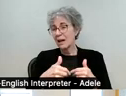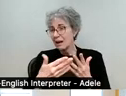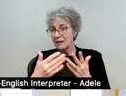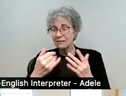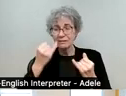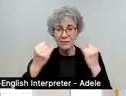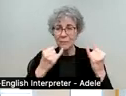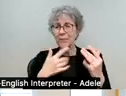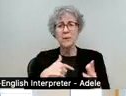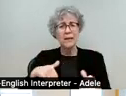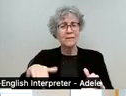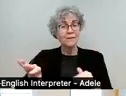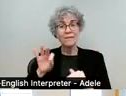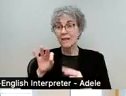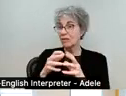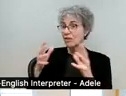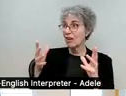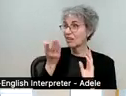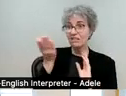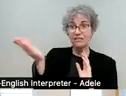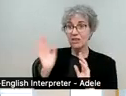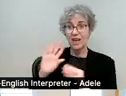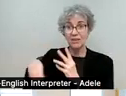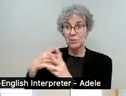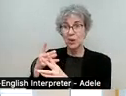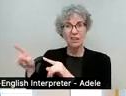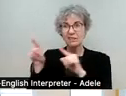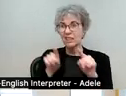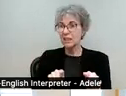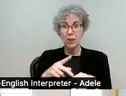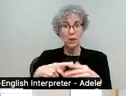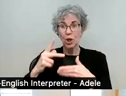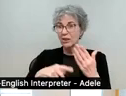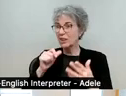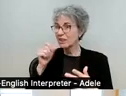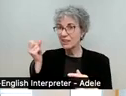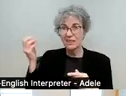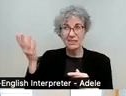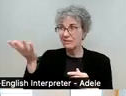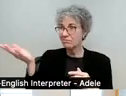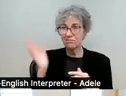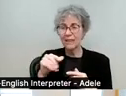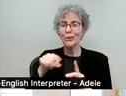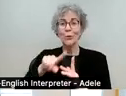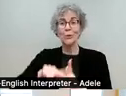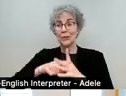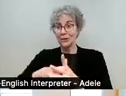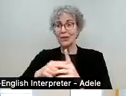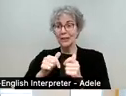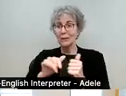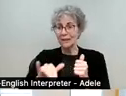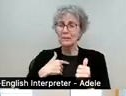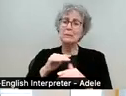lot, even around the world, of similar types of projects. So we're starting with this. We think we're comfortable with this